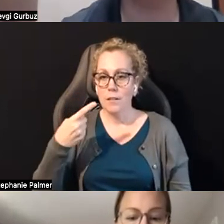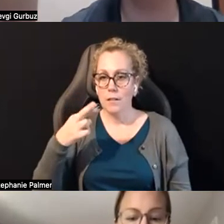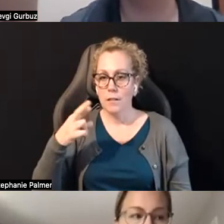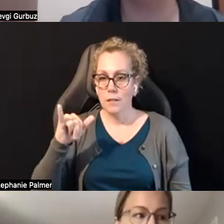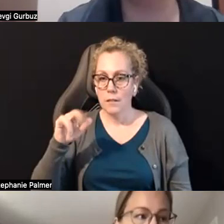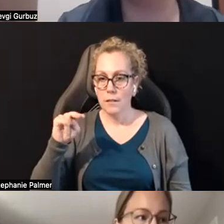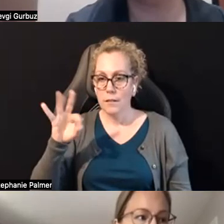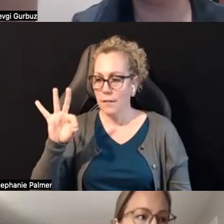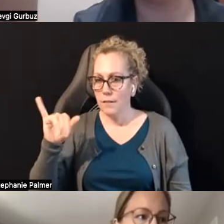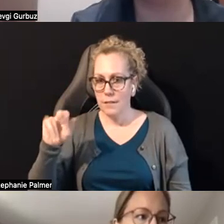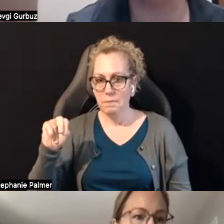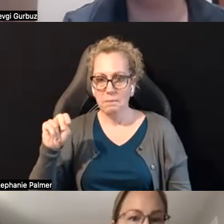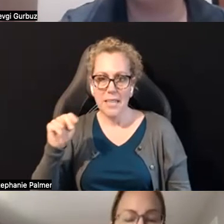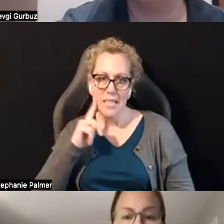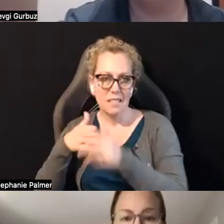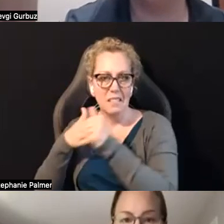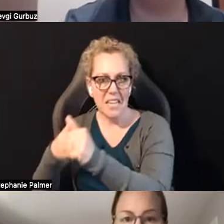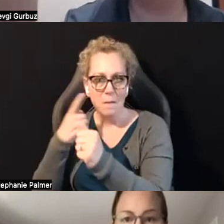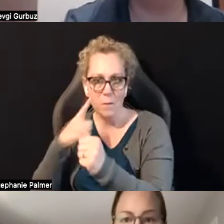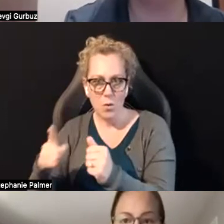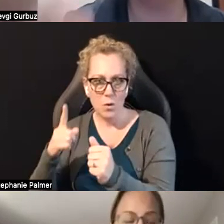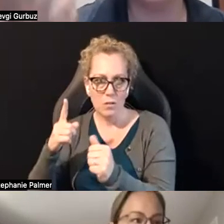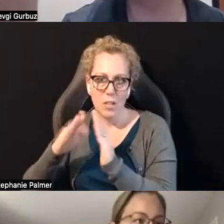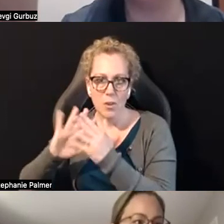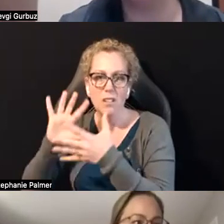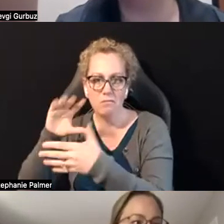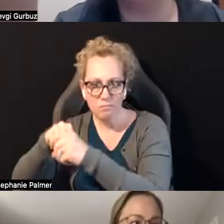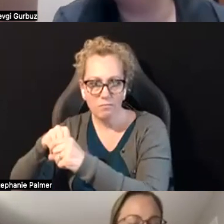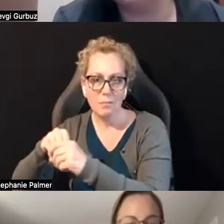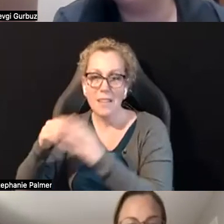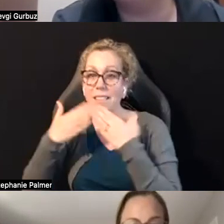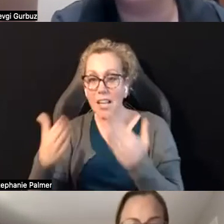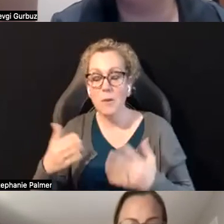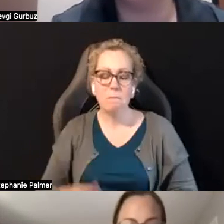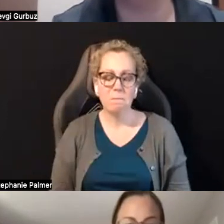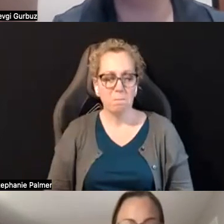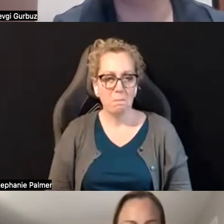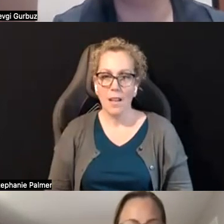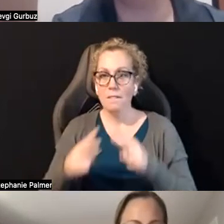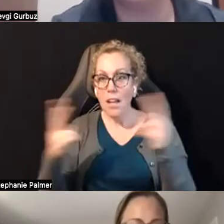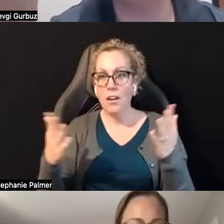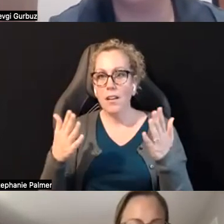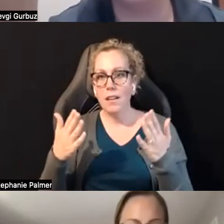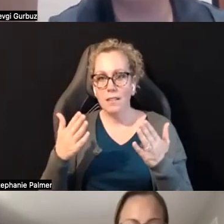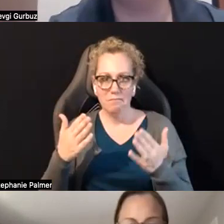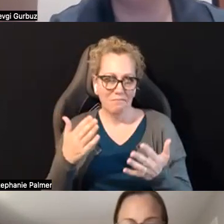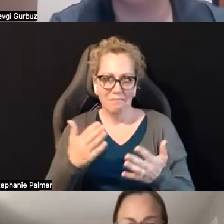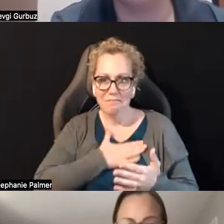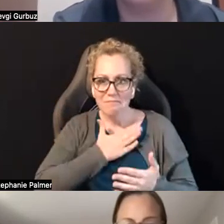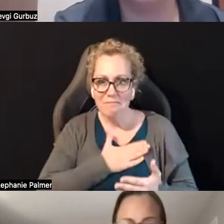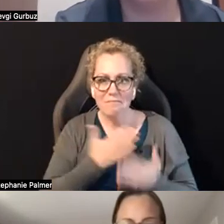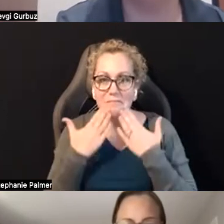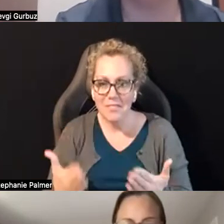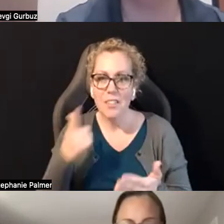guiding light in the project on these topics. And other than that, yes, I'm very grateful that you afford me the platform to be able to